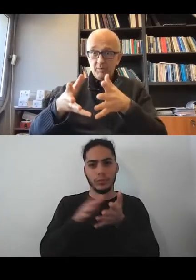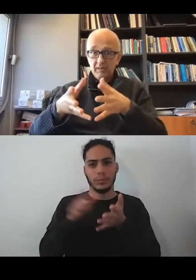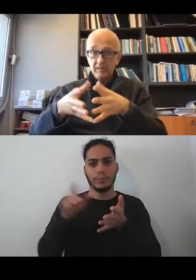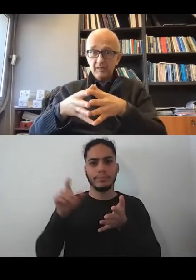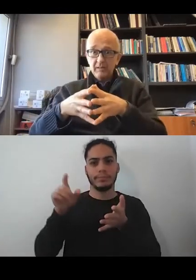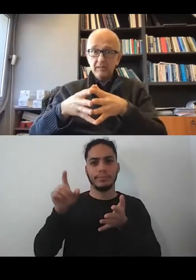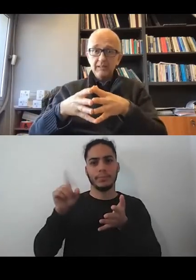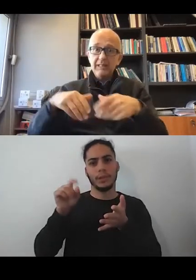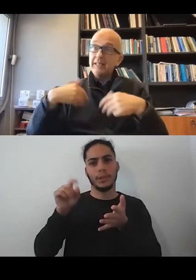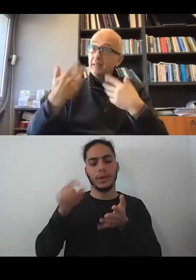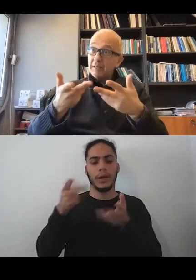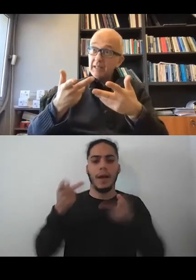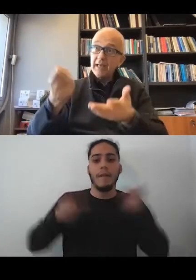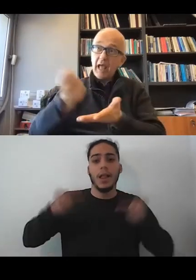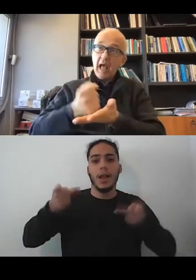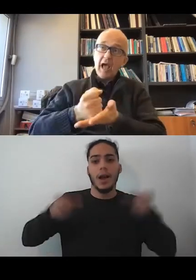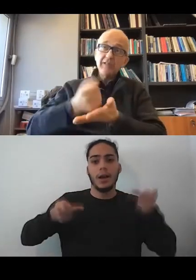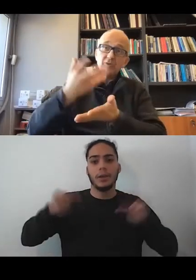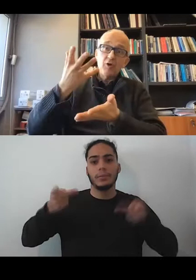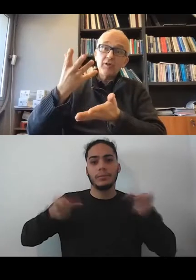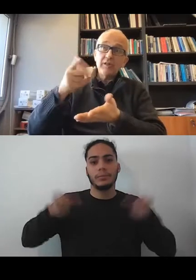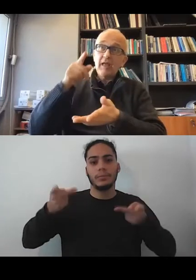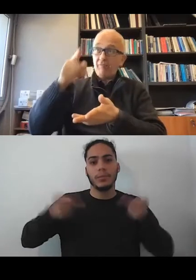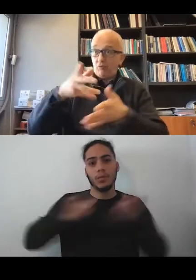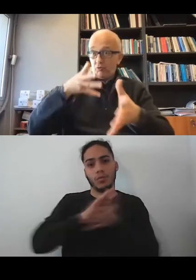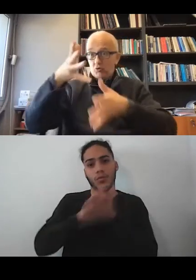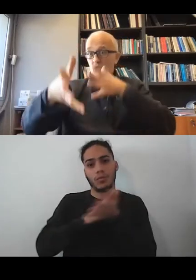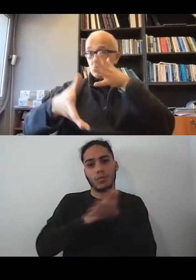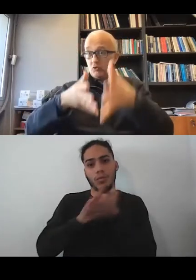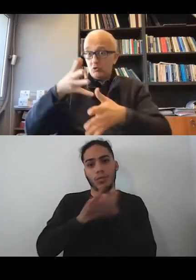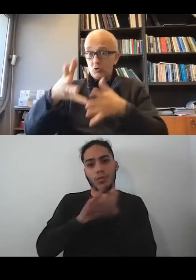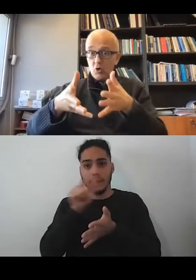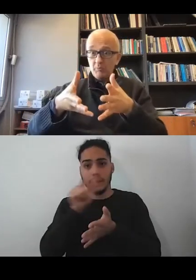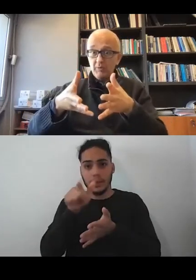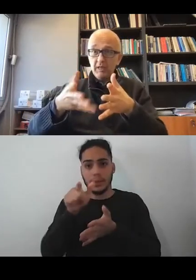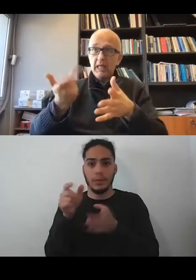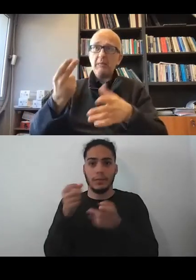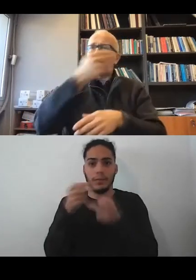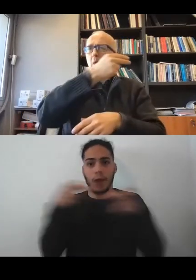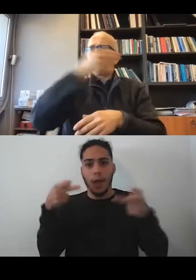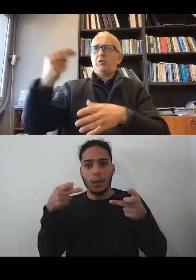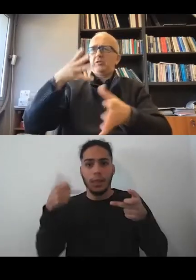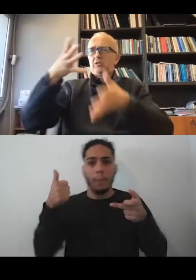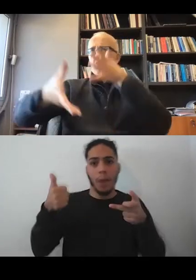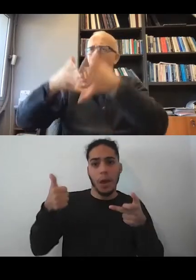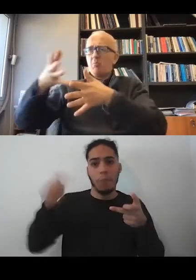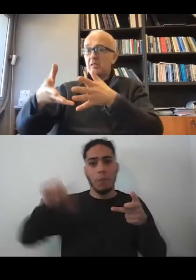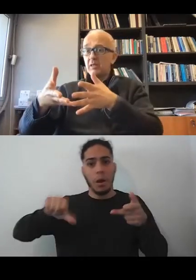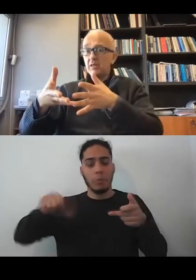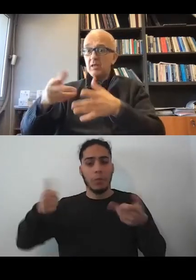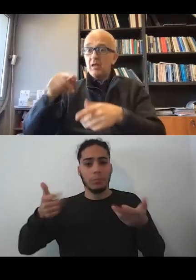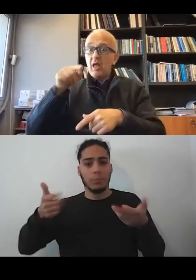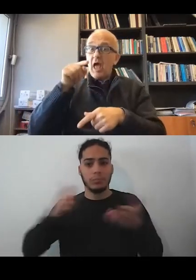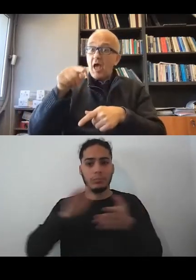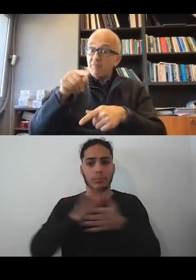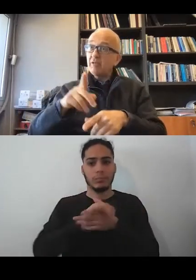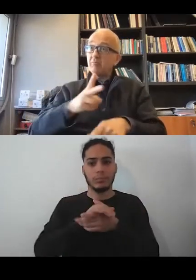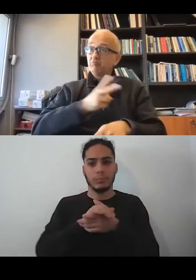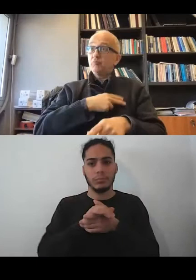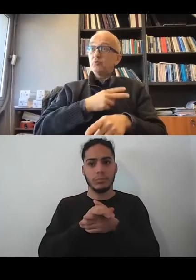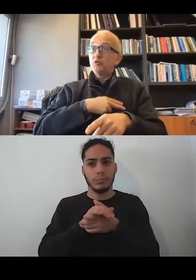to evaluate if those signs and phrases obey